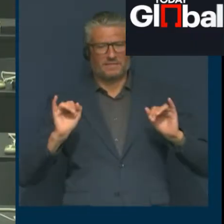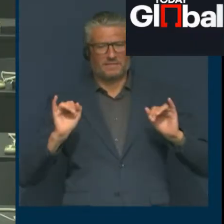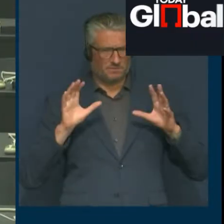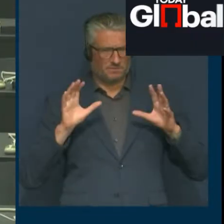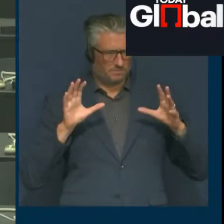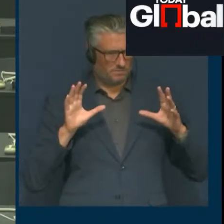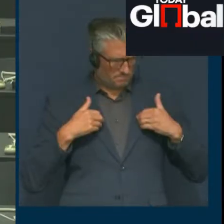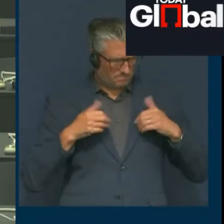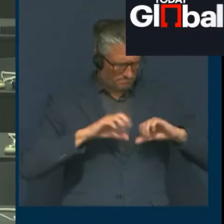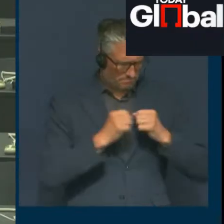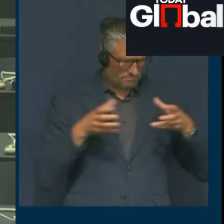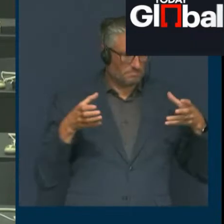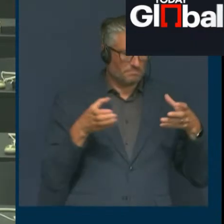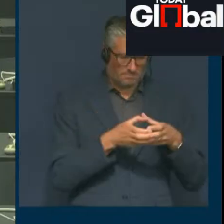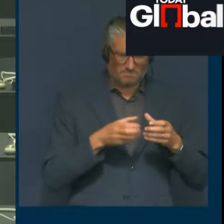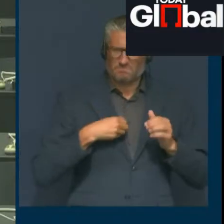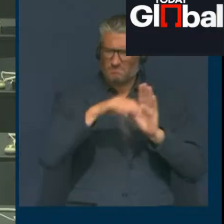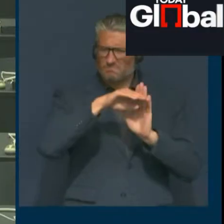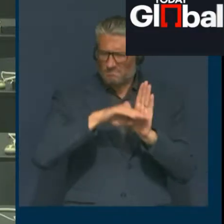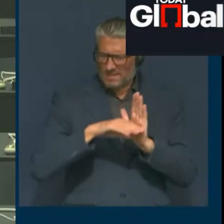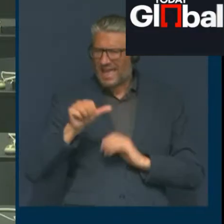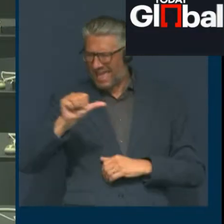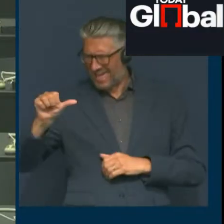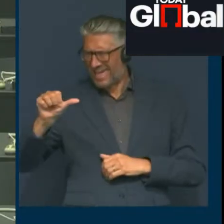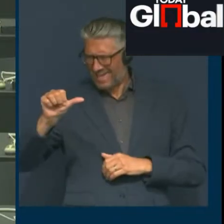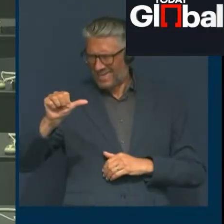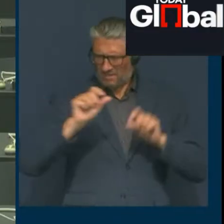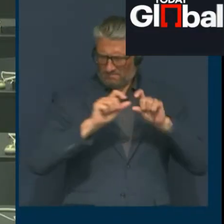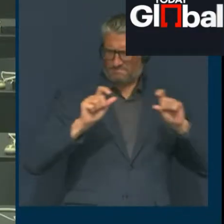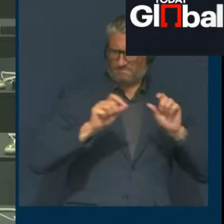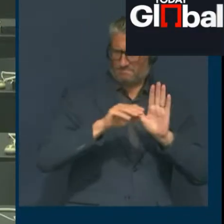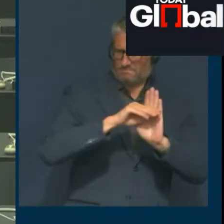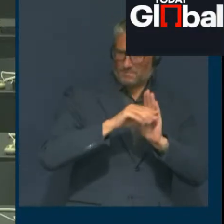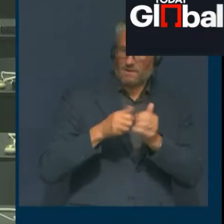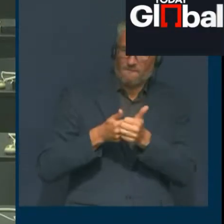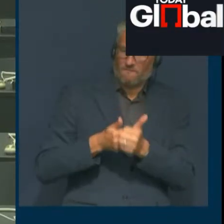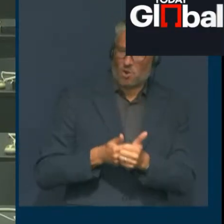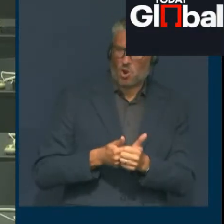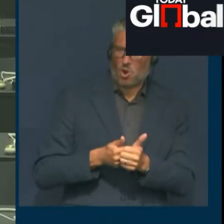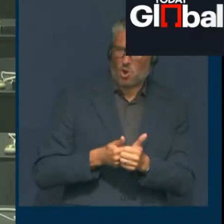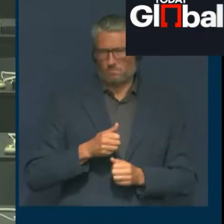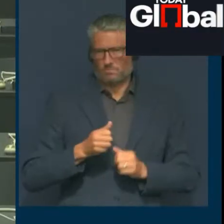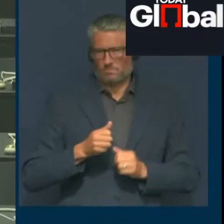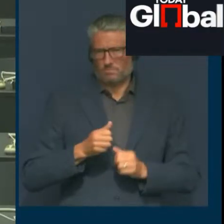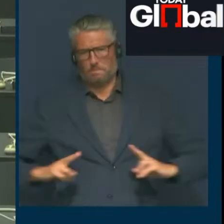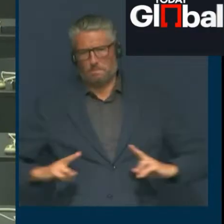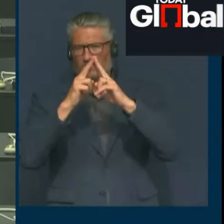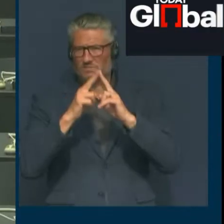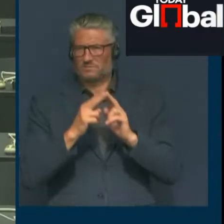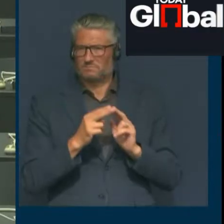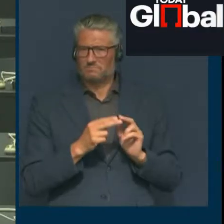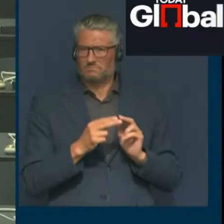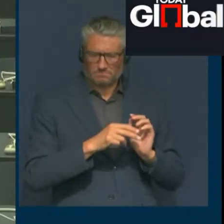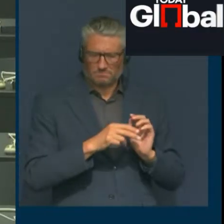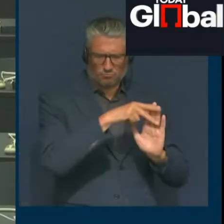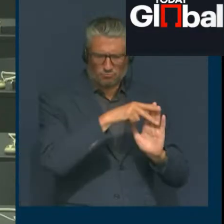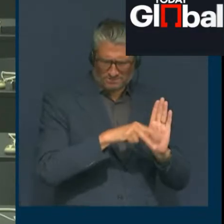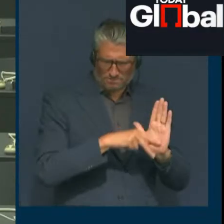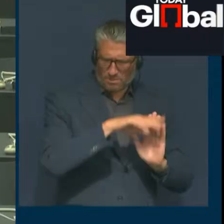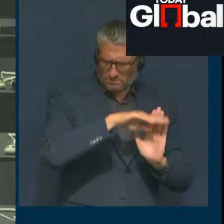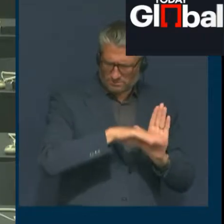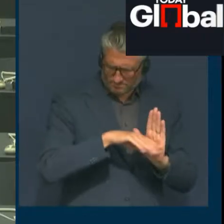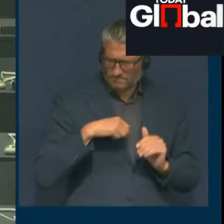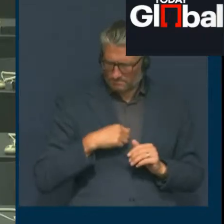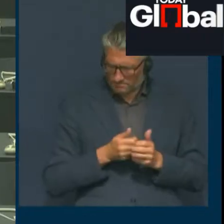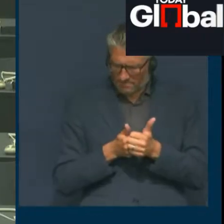holding A status in line with the Paris Principles. It is a pleasure for us to participate in this dialogue